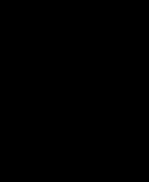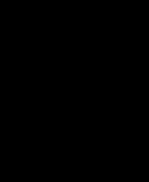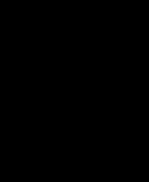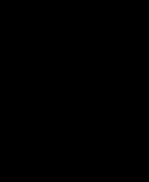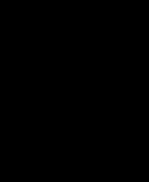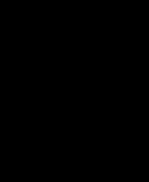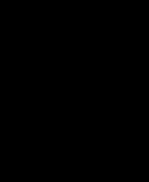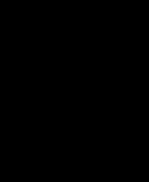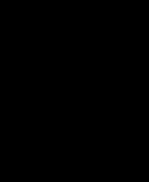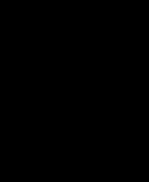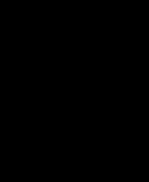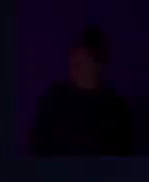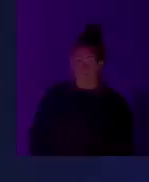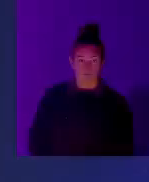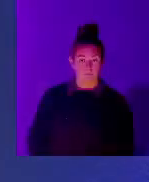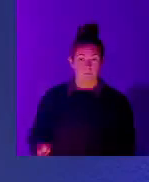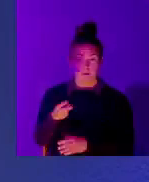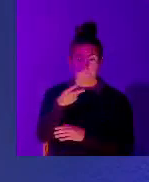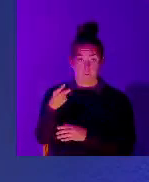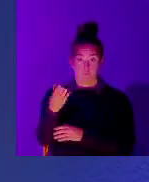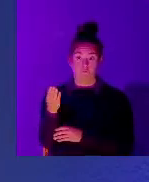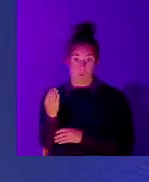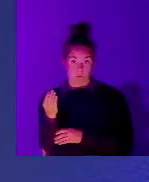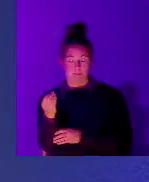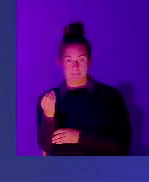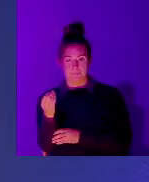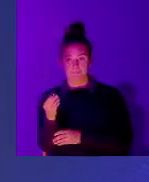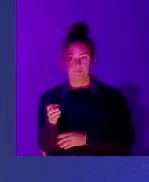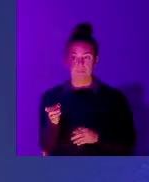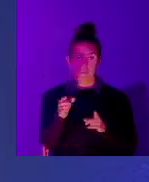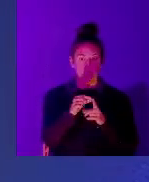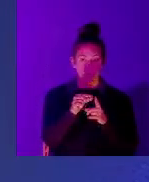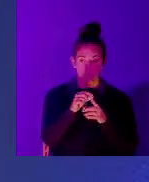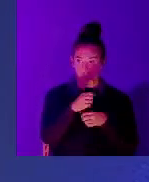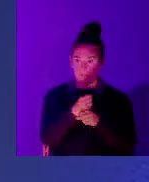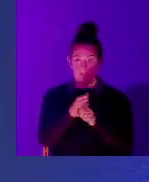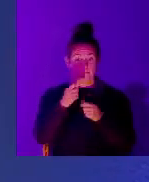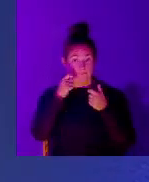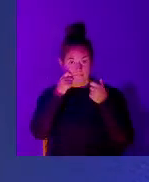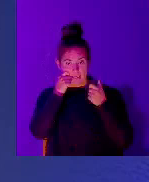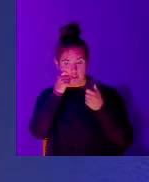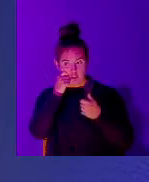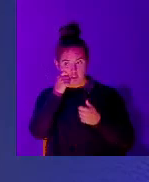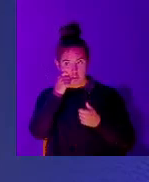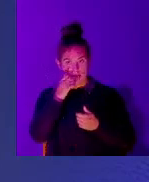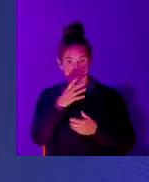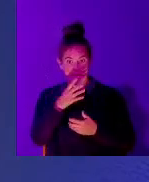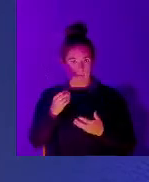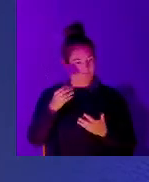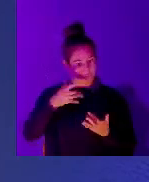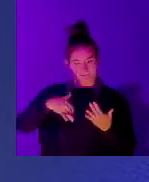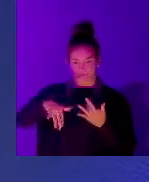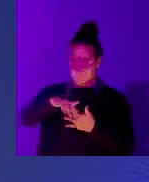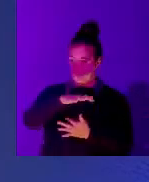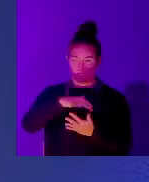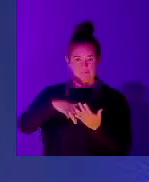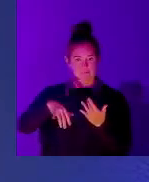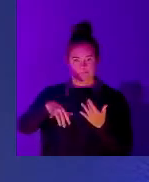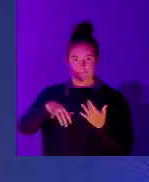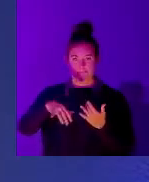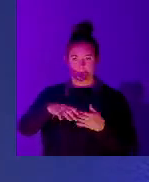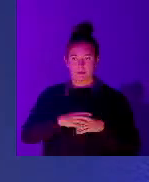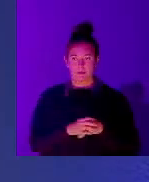Verse 14, and the Word was made flesh and dwelt among us. In Hebrews